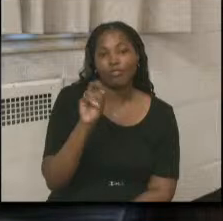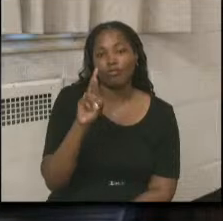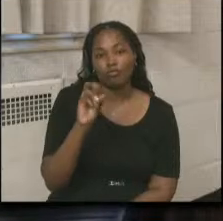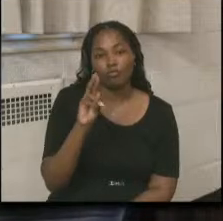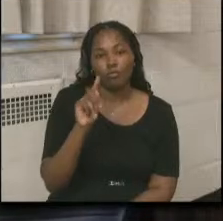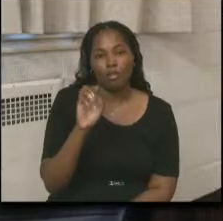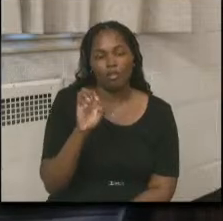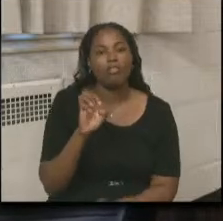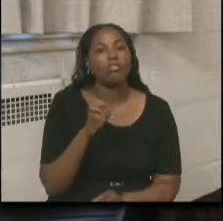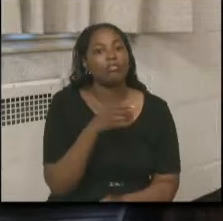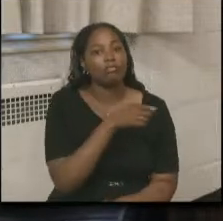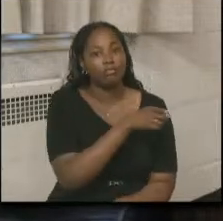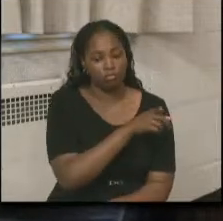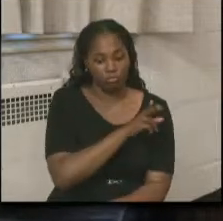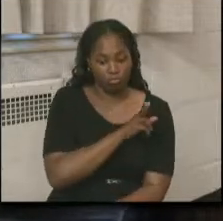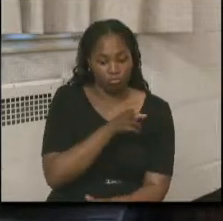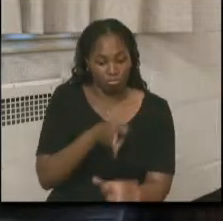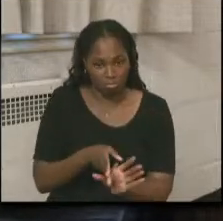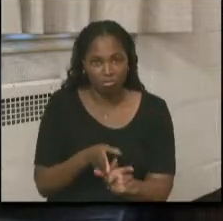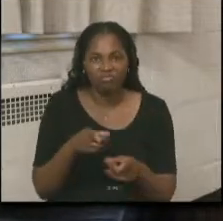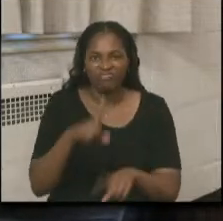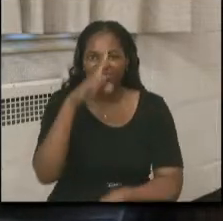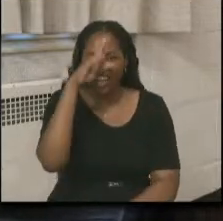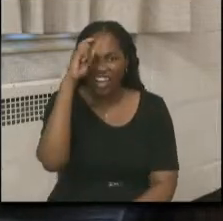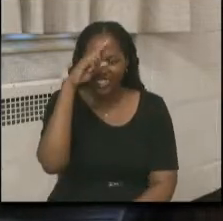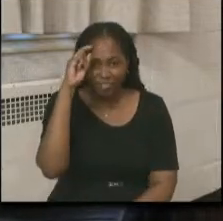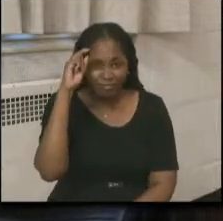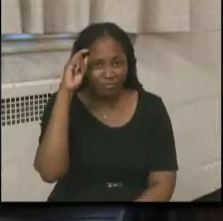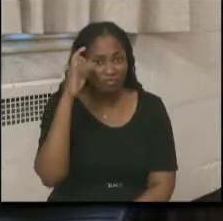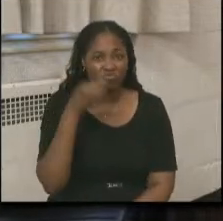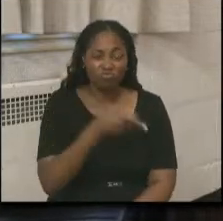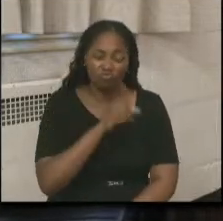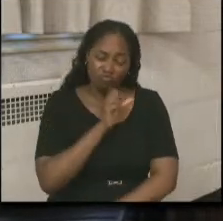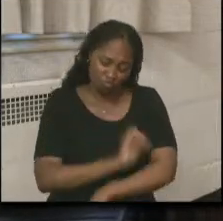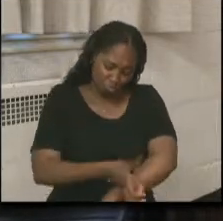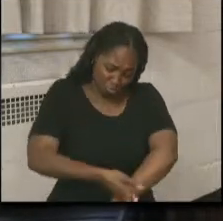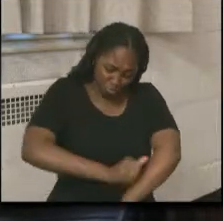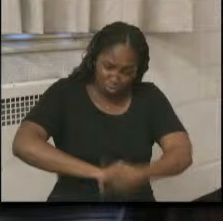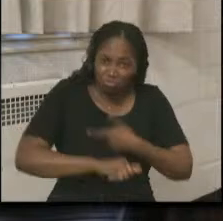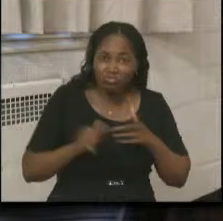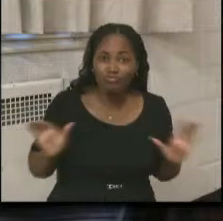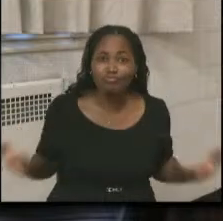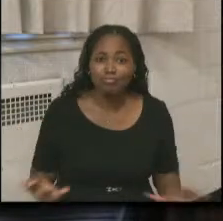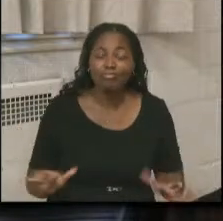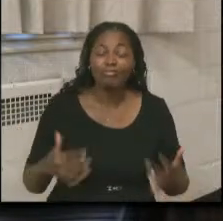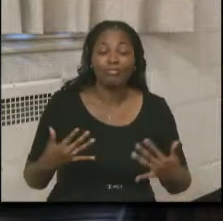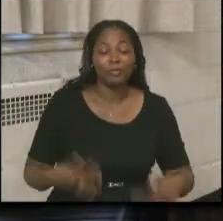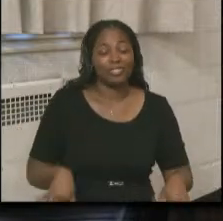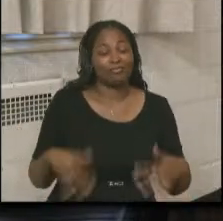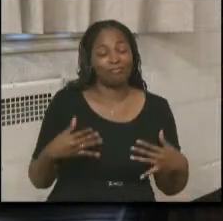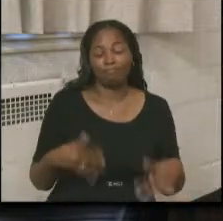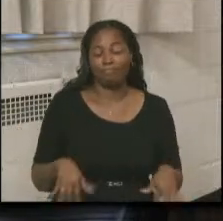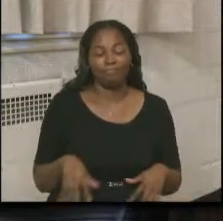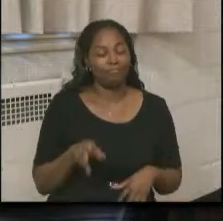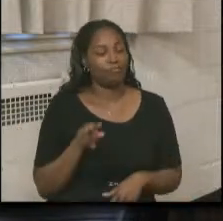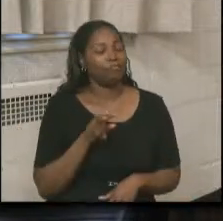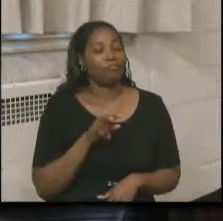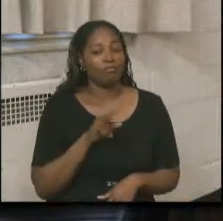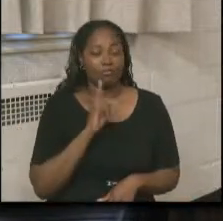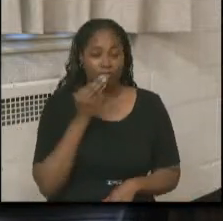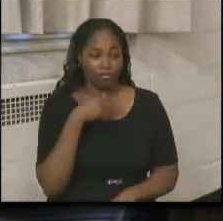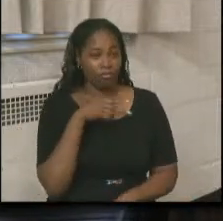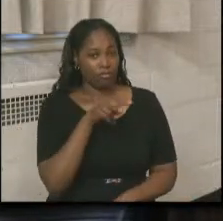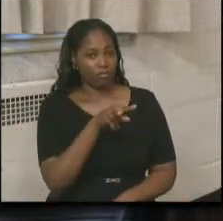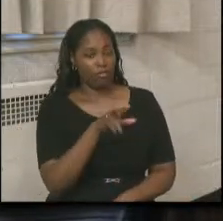came here in the summer and rolled up your sleeves and got right to work. I really admire